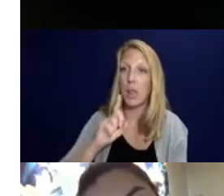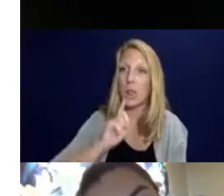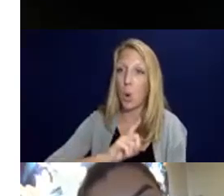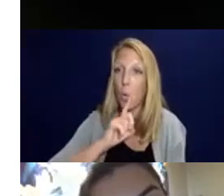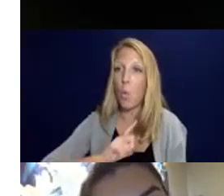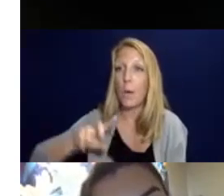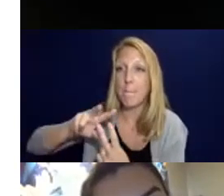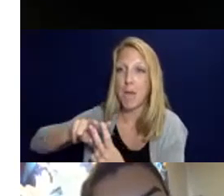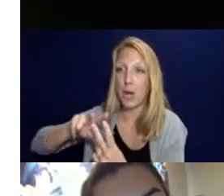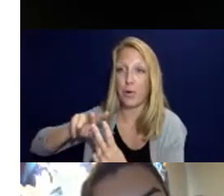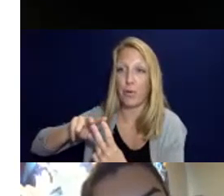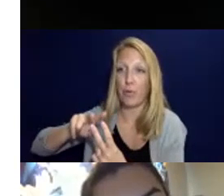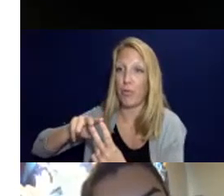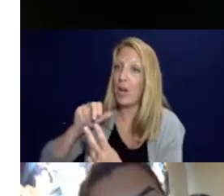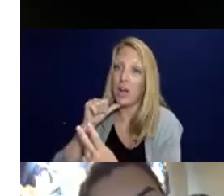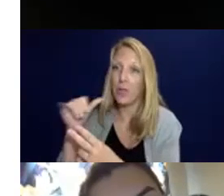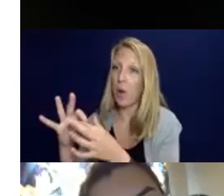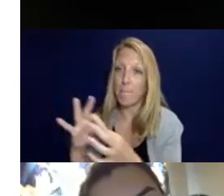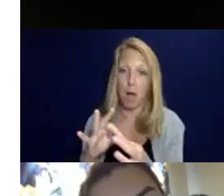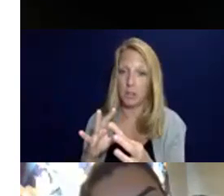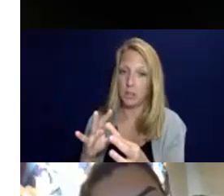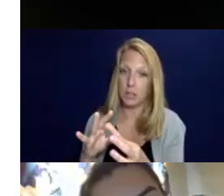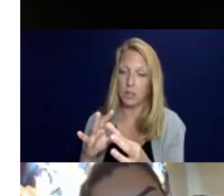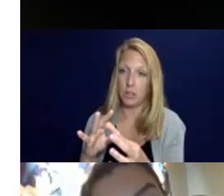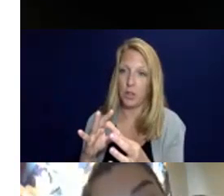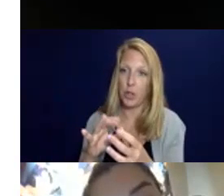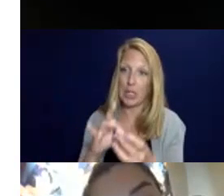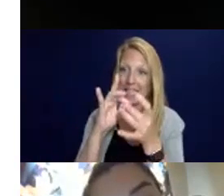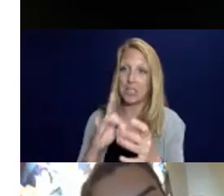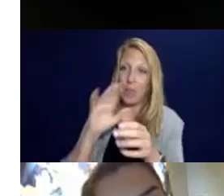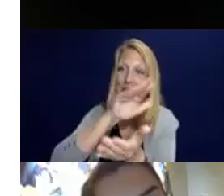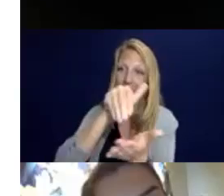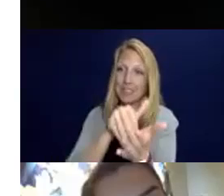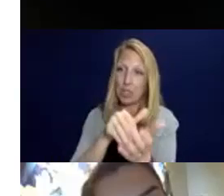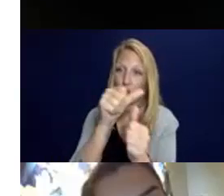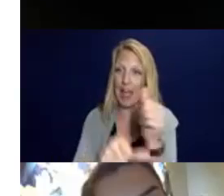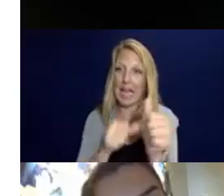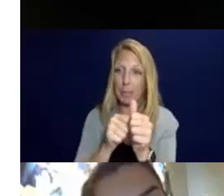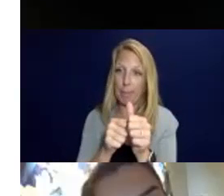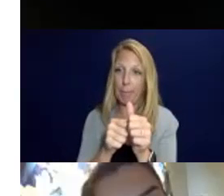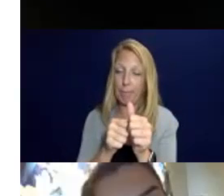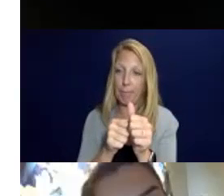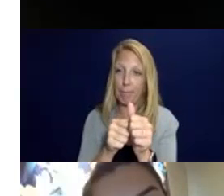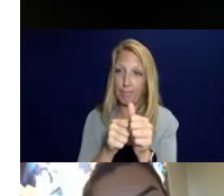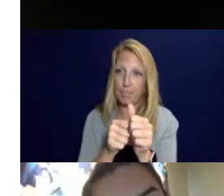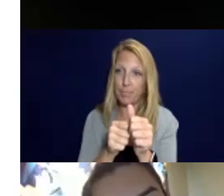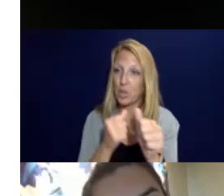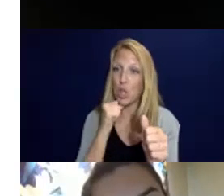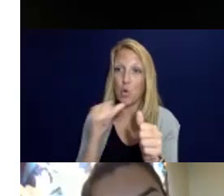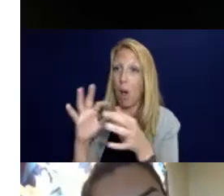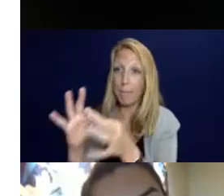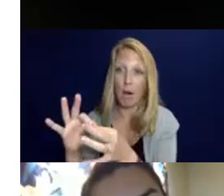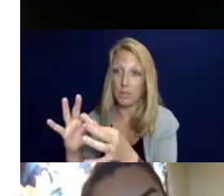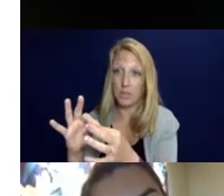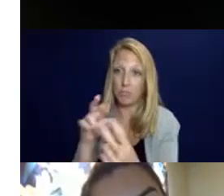not bonded. They're situated on the central atom. Okay? They're not bonded to anything. And in this scenario, we